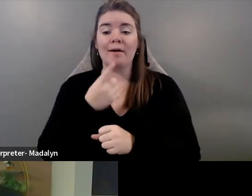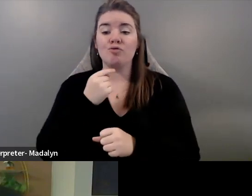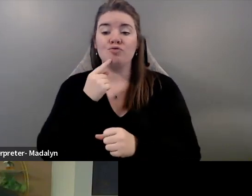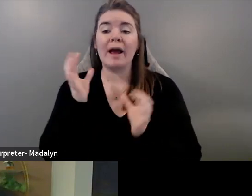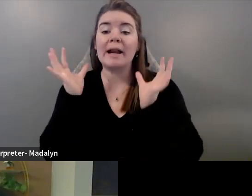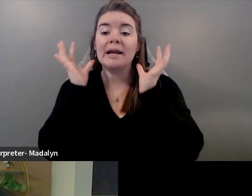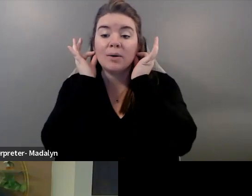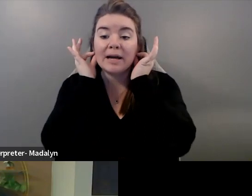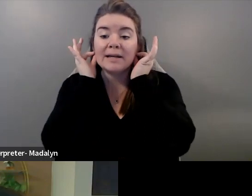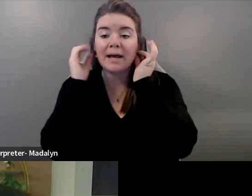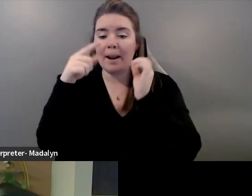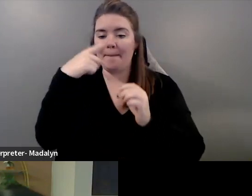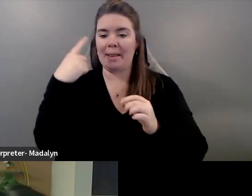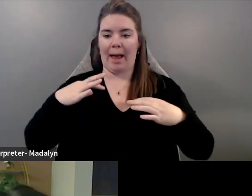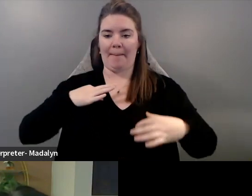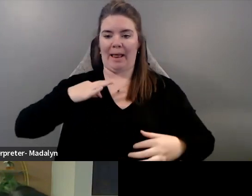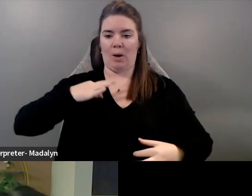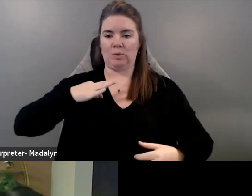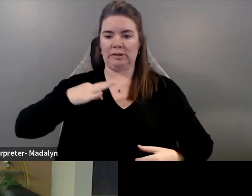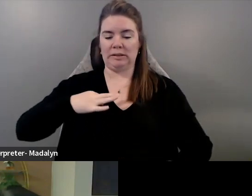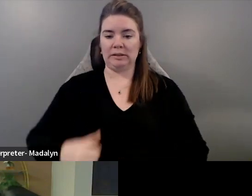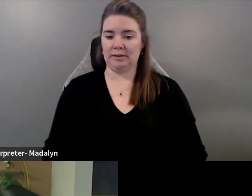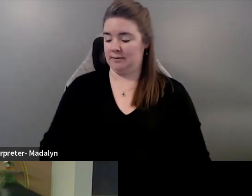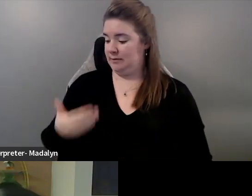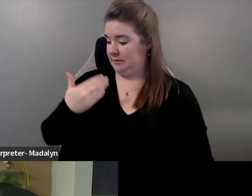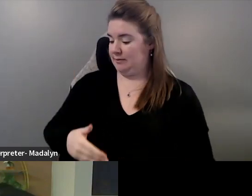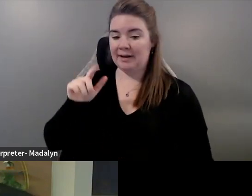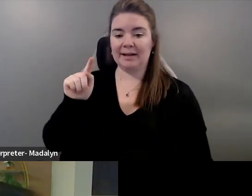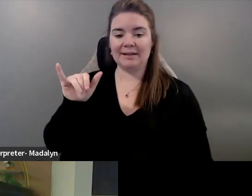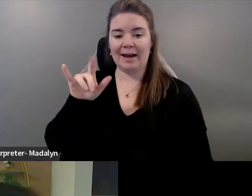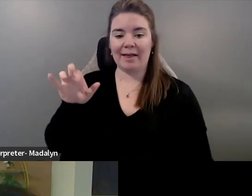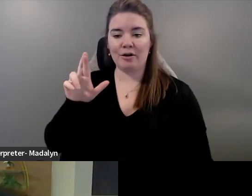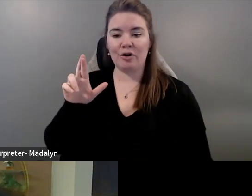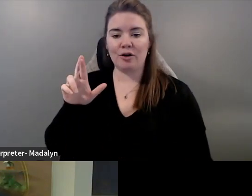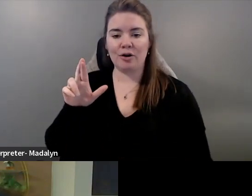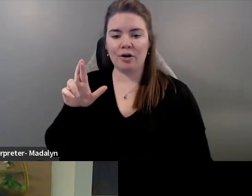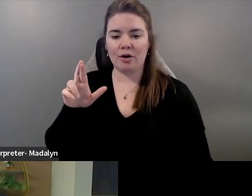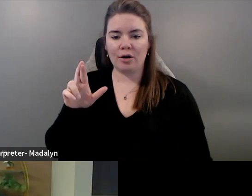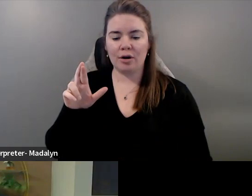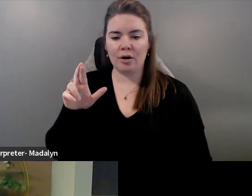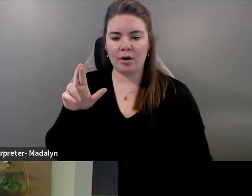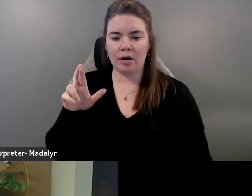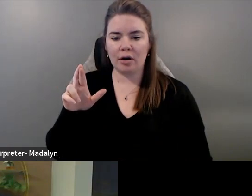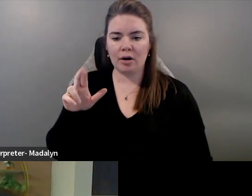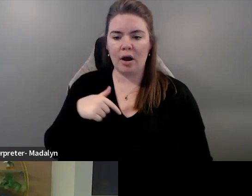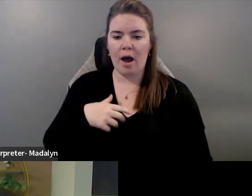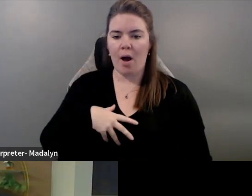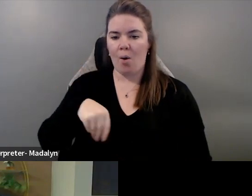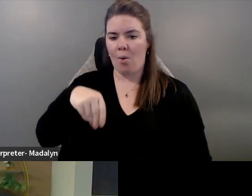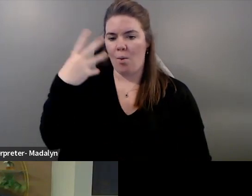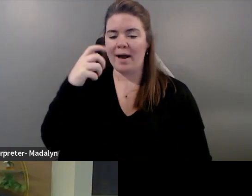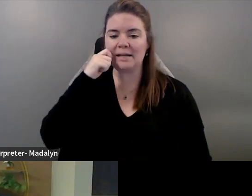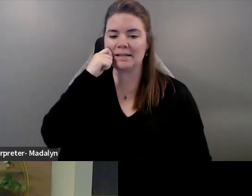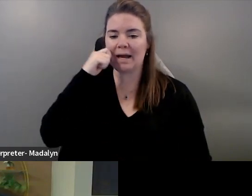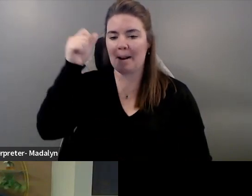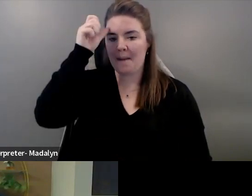So. And I'm Tyler Wilcox. I am a white-skinned man with kind of